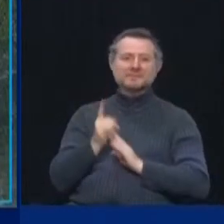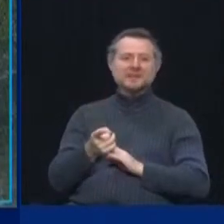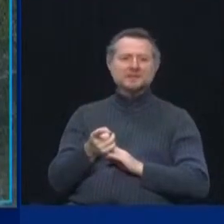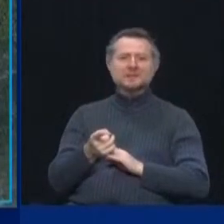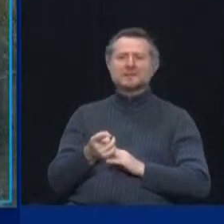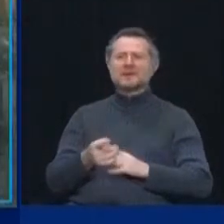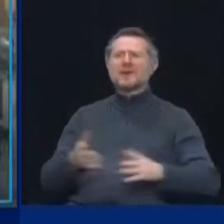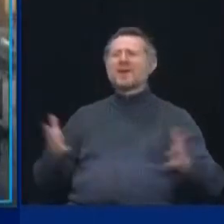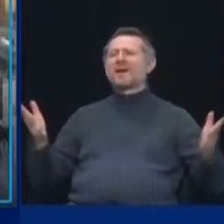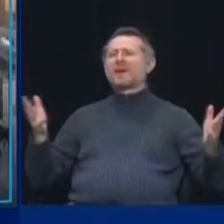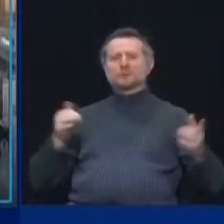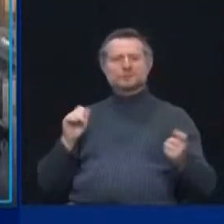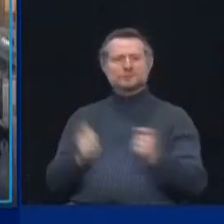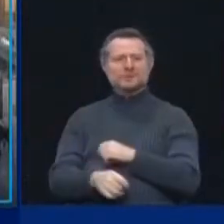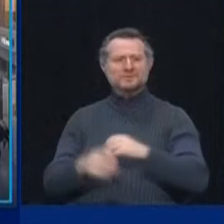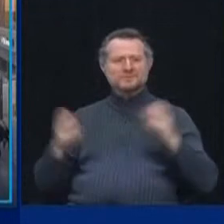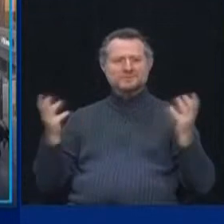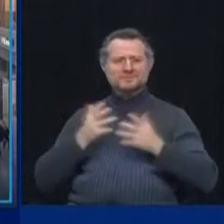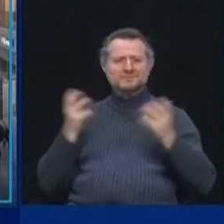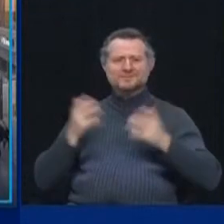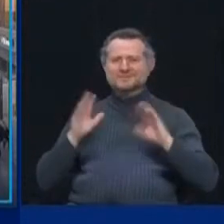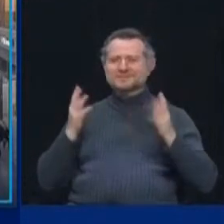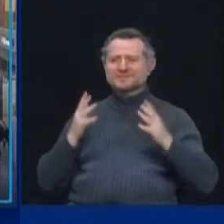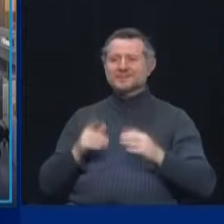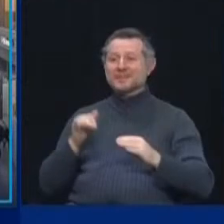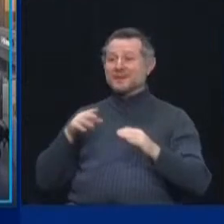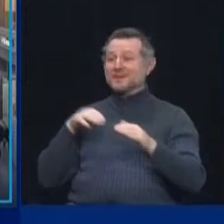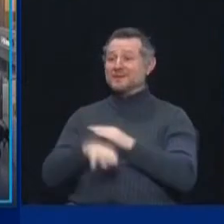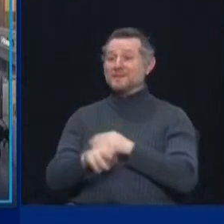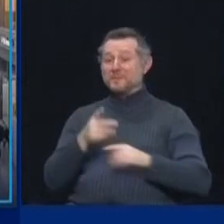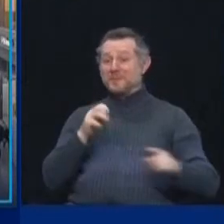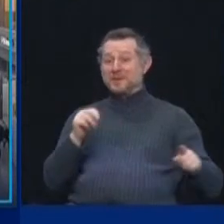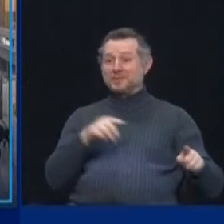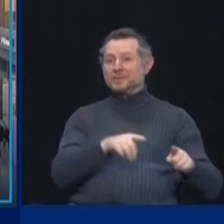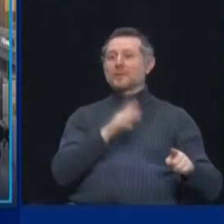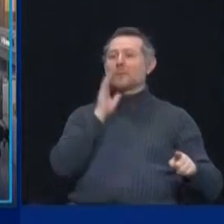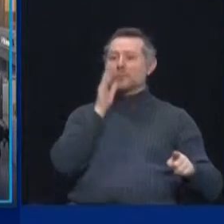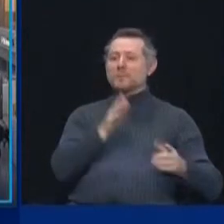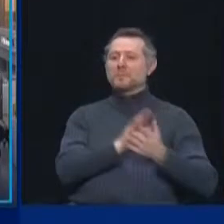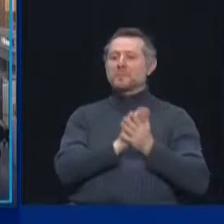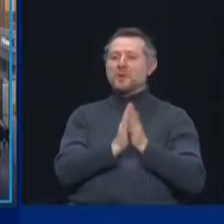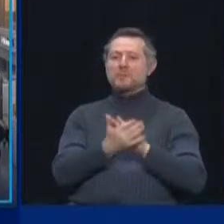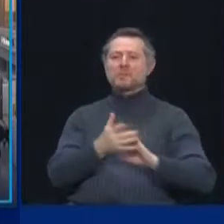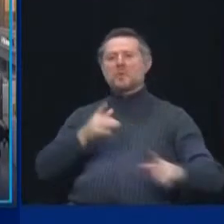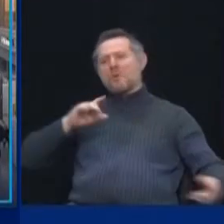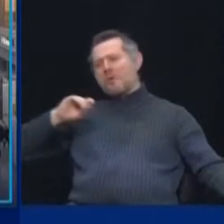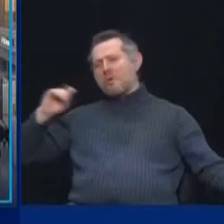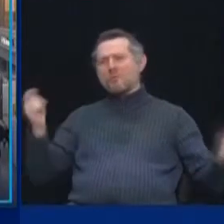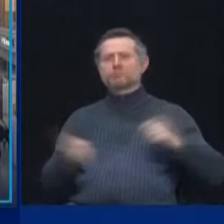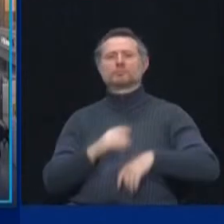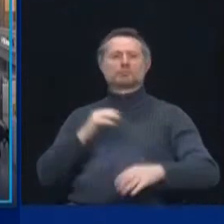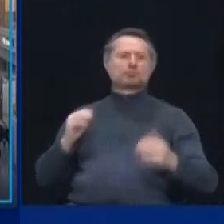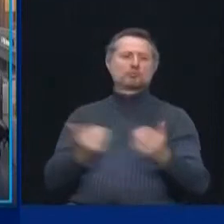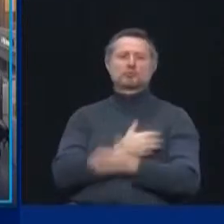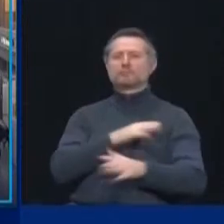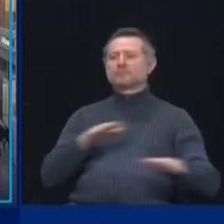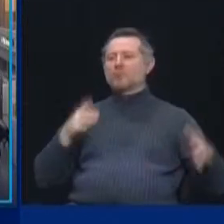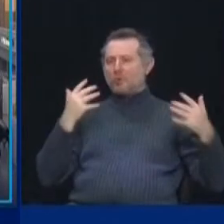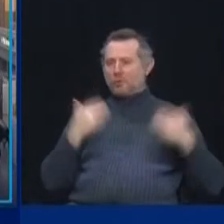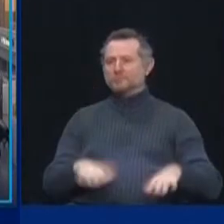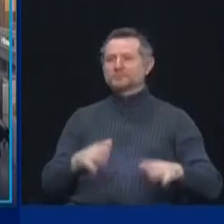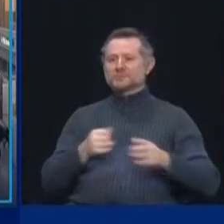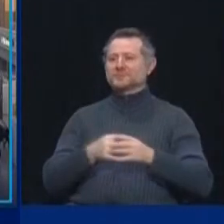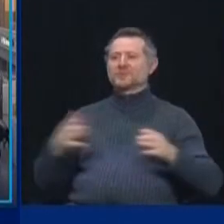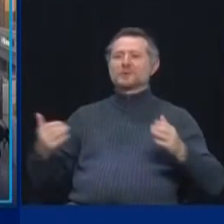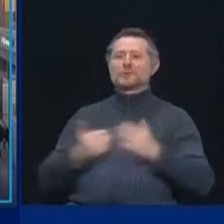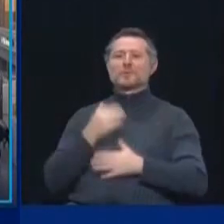everything. And then you go into Penn, and Penn Station is going to be new. We've already opened the new Moynihan Train